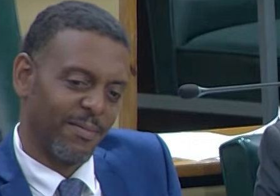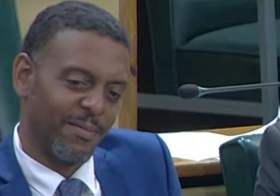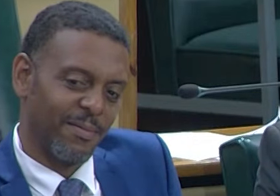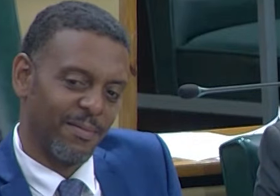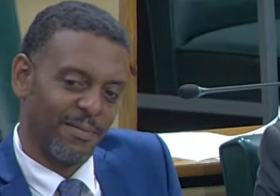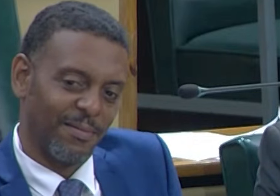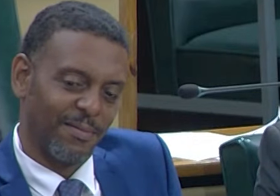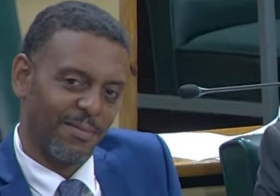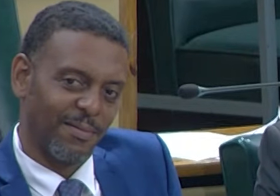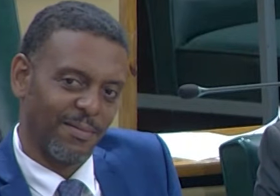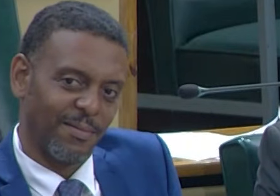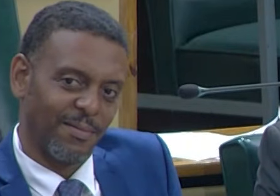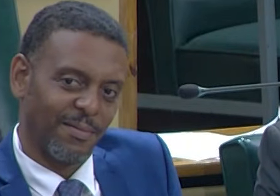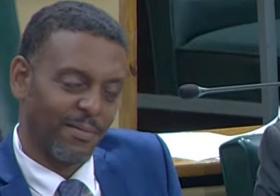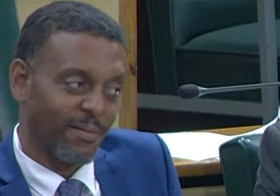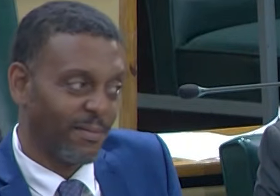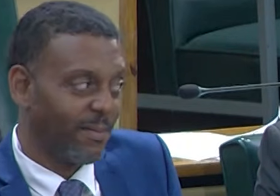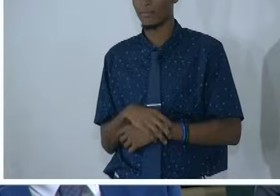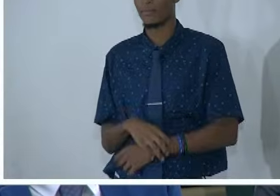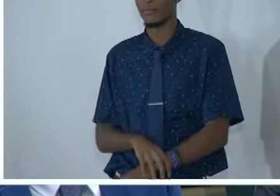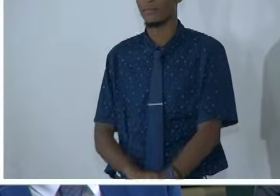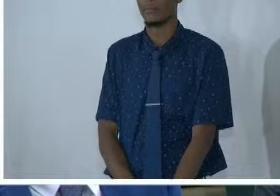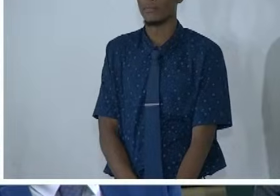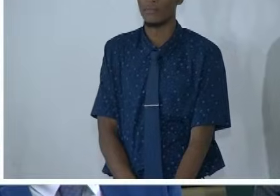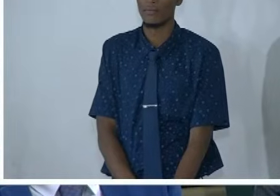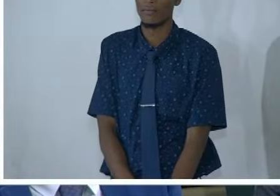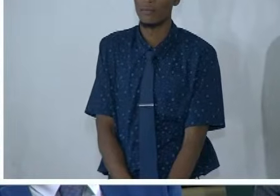Minister, this